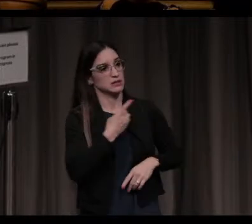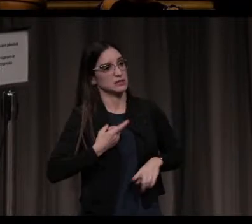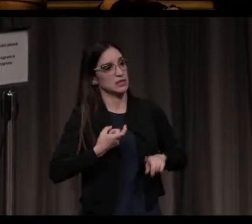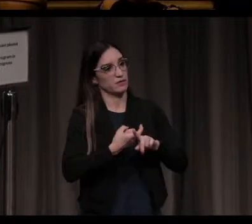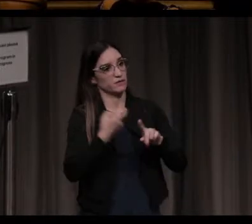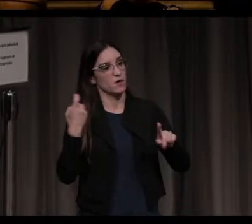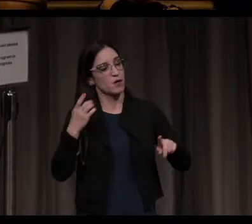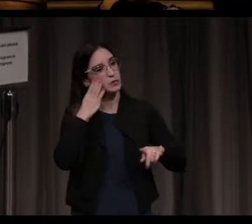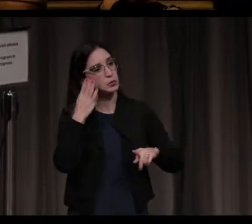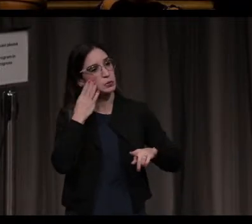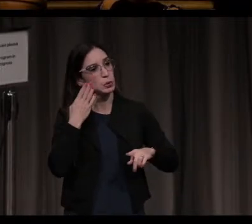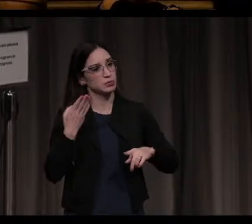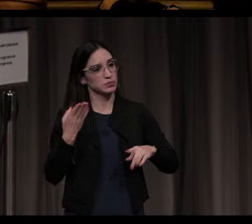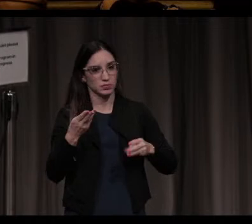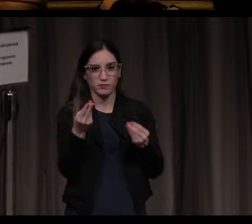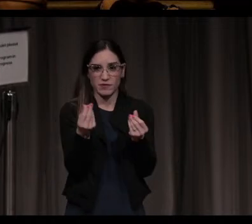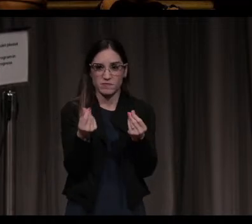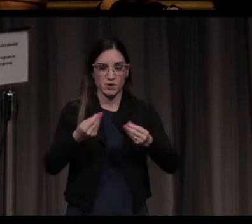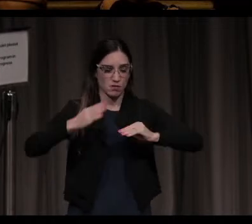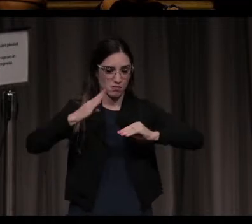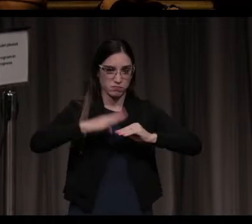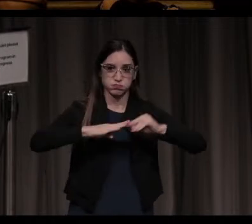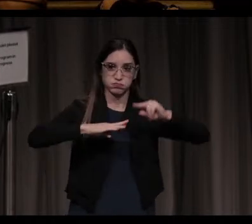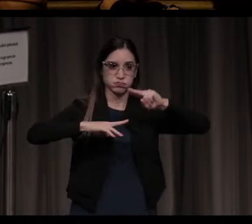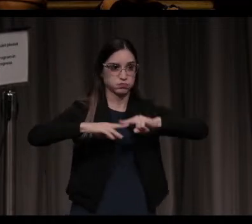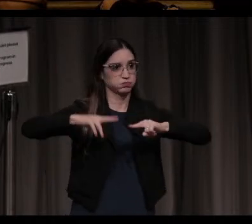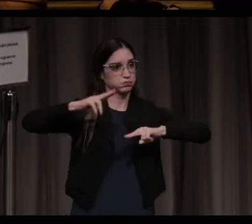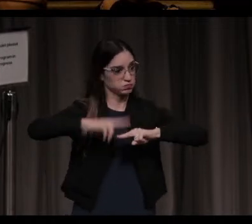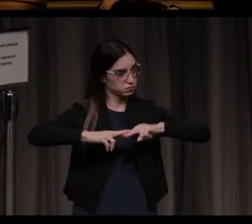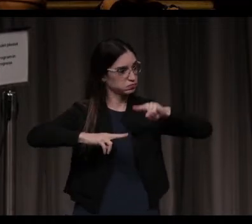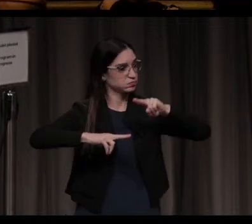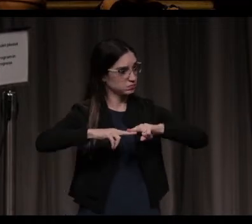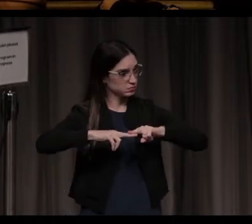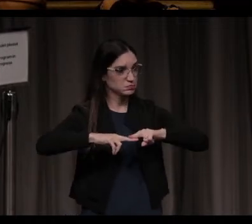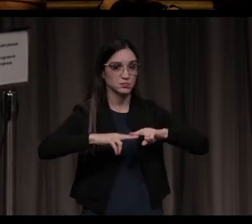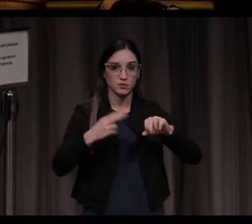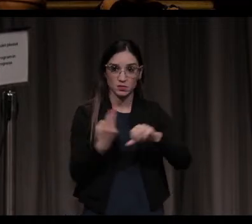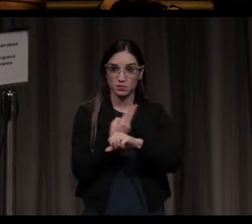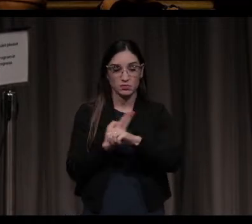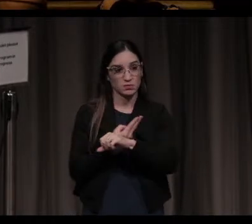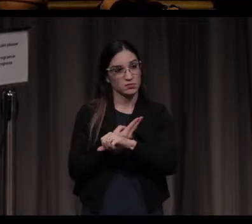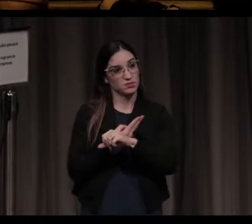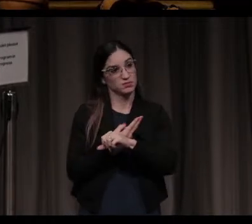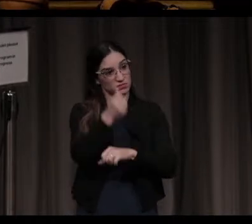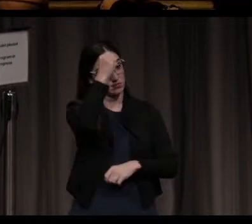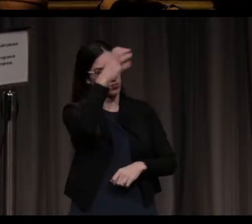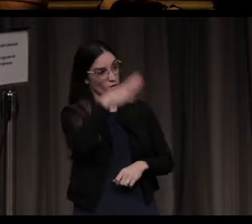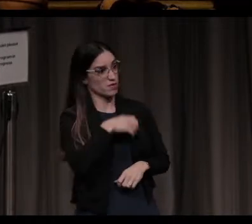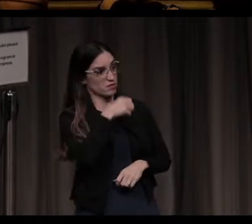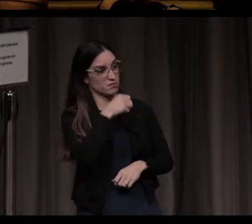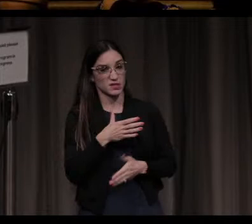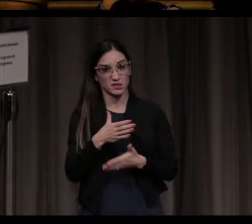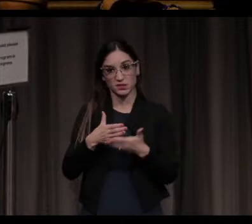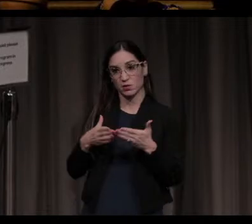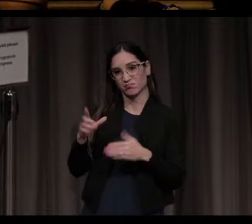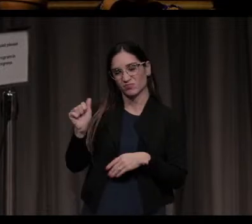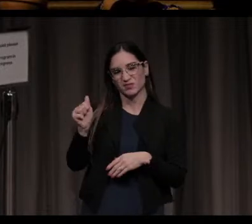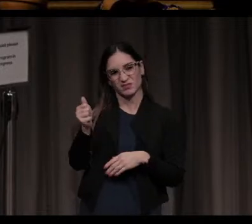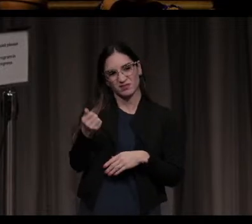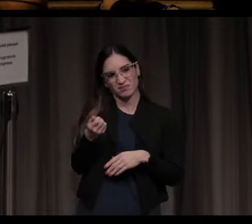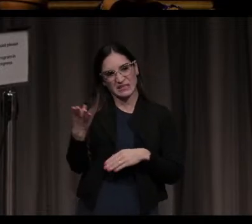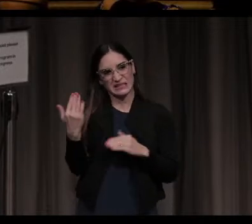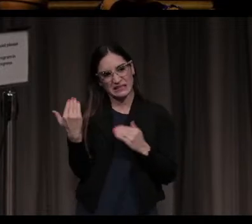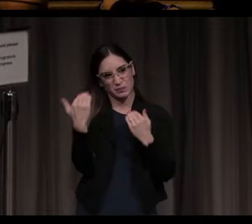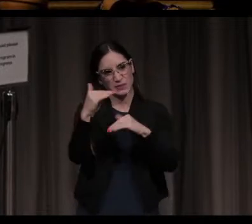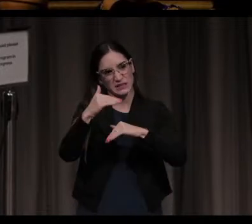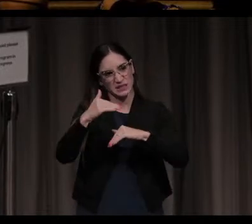top of each other. Because back when it was first starting out, the women and some men only had access to thread and needles. So they started